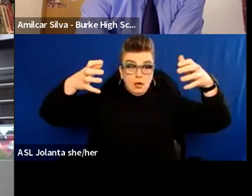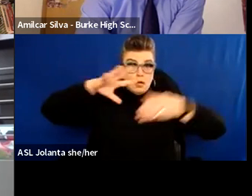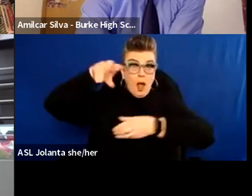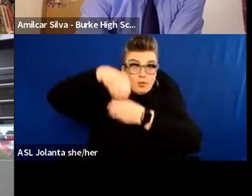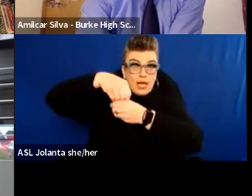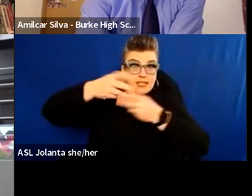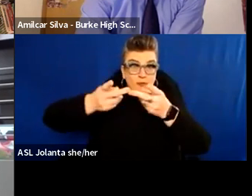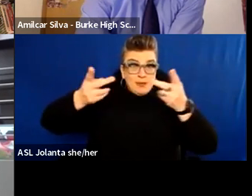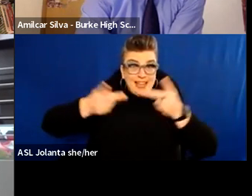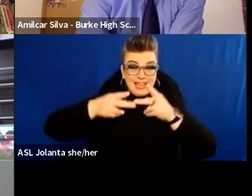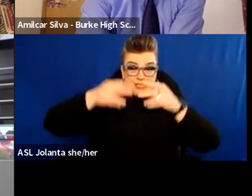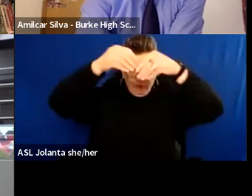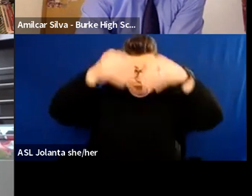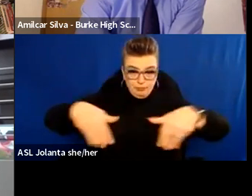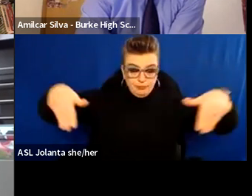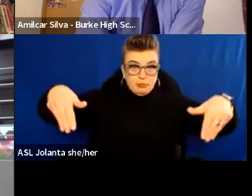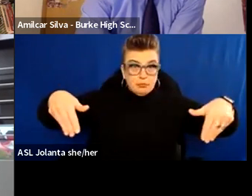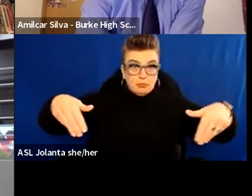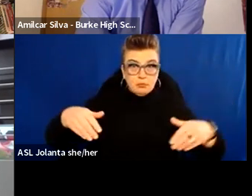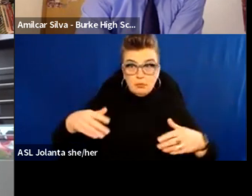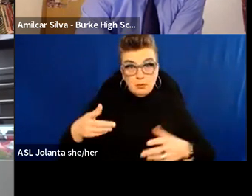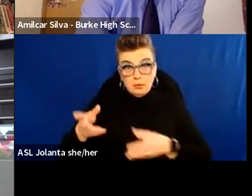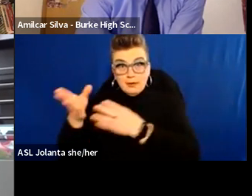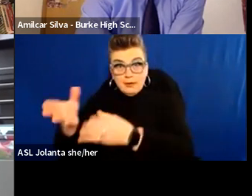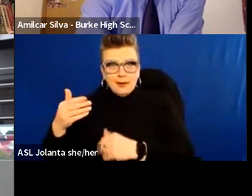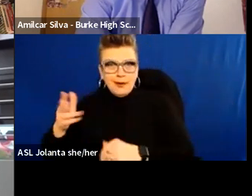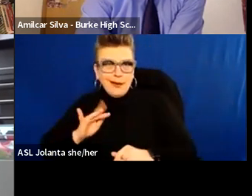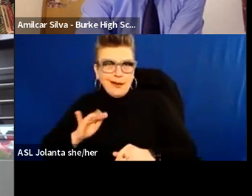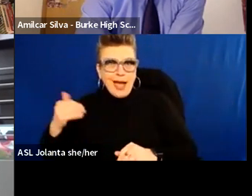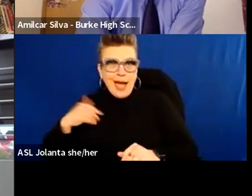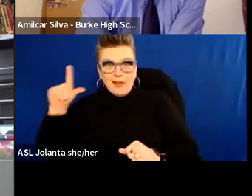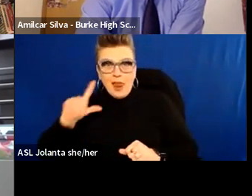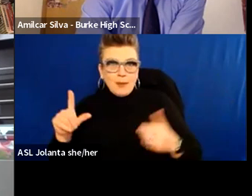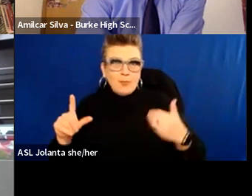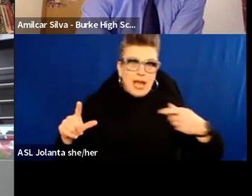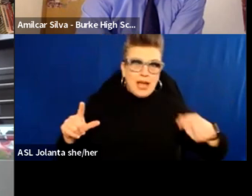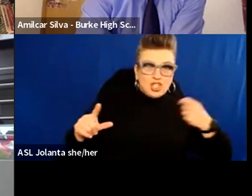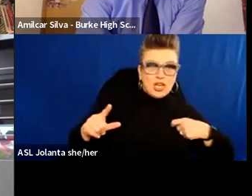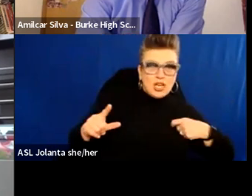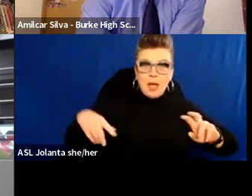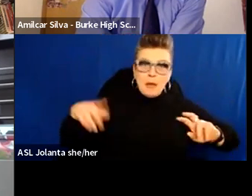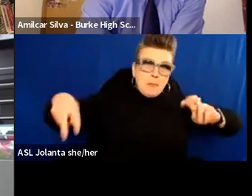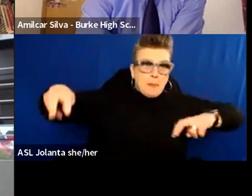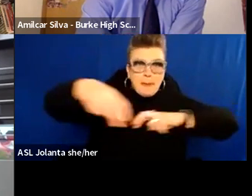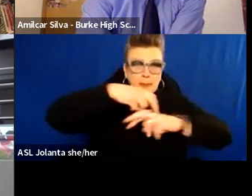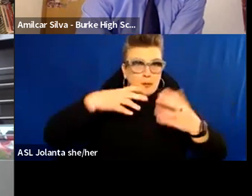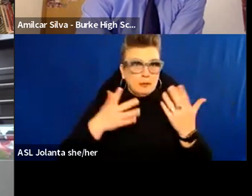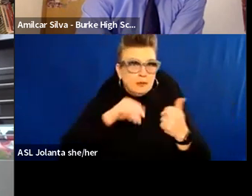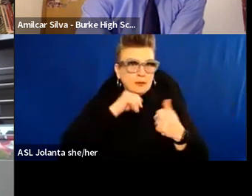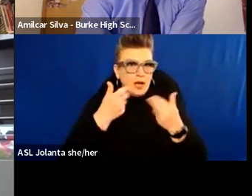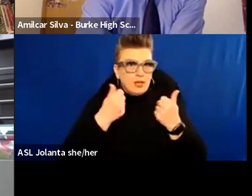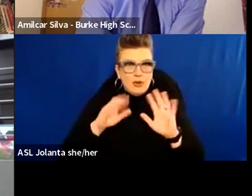place so that you have a great library and gym and all of those things and not trying to you know support